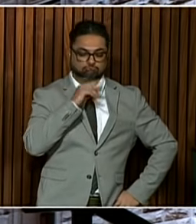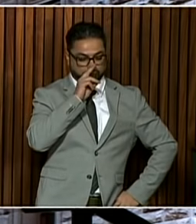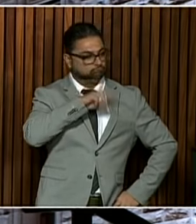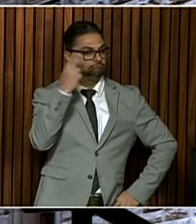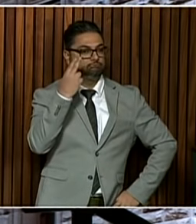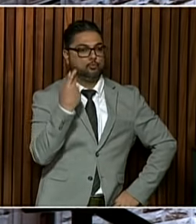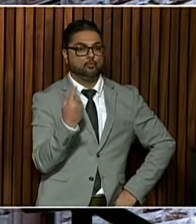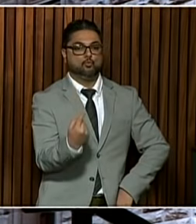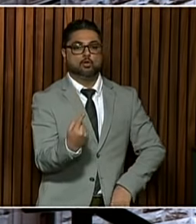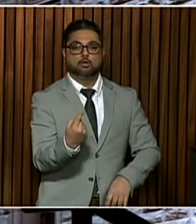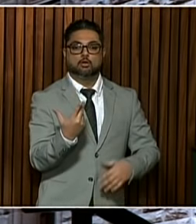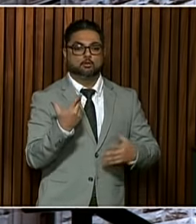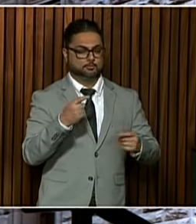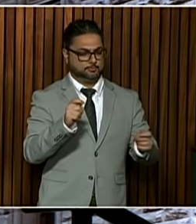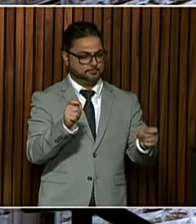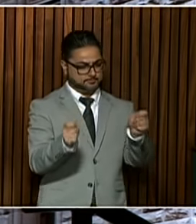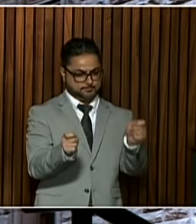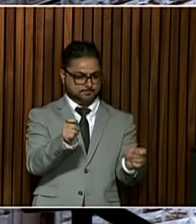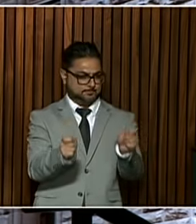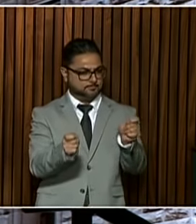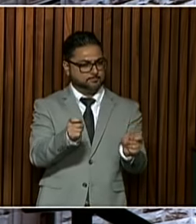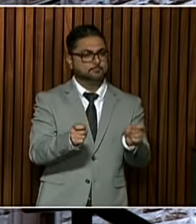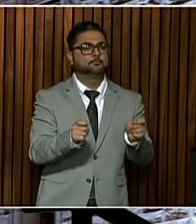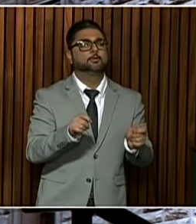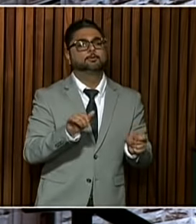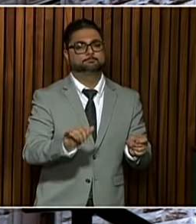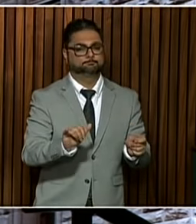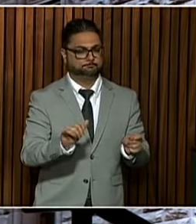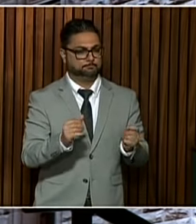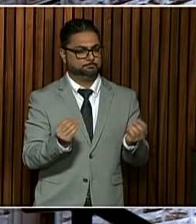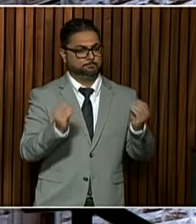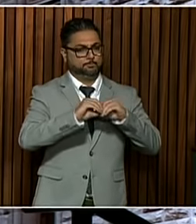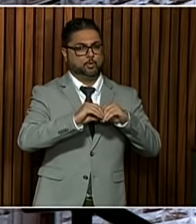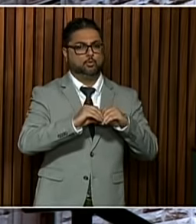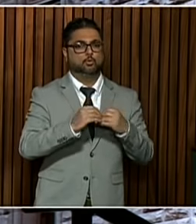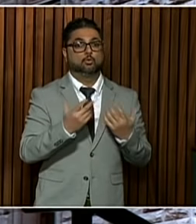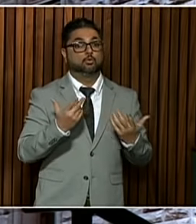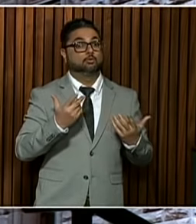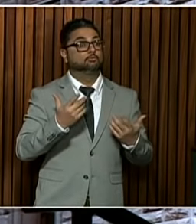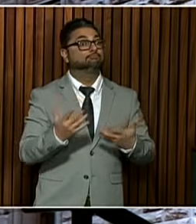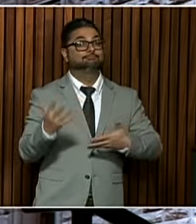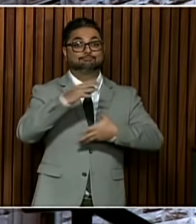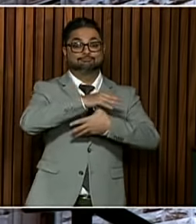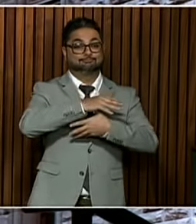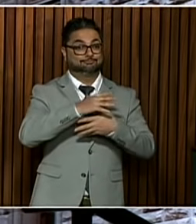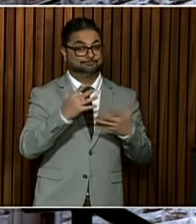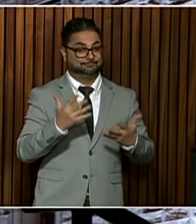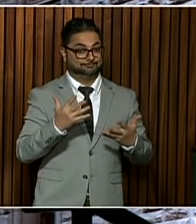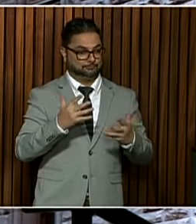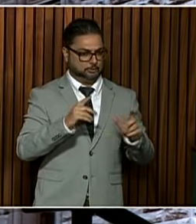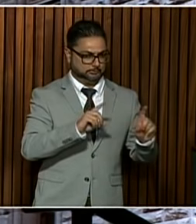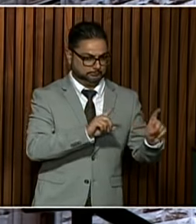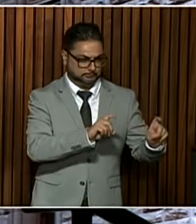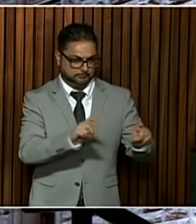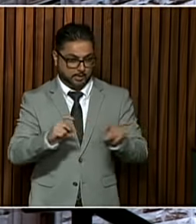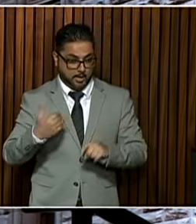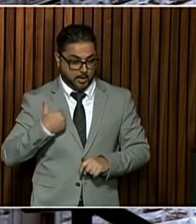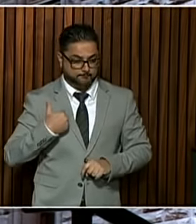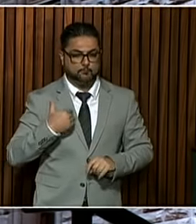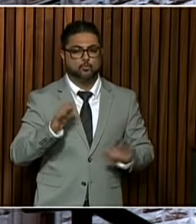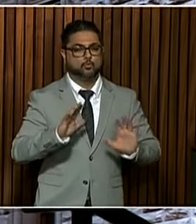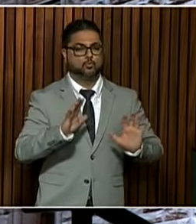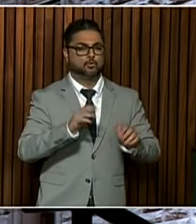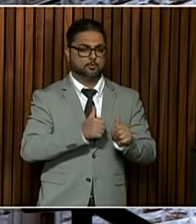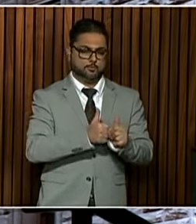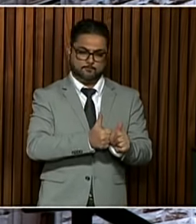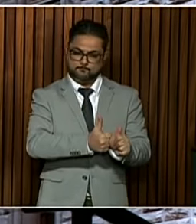vulnerable population. But our priority mostly is keep it out of the long-term care facility, That means putting a real, I guess someone might use